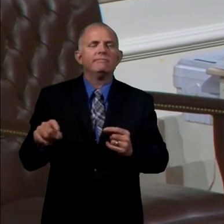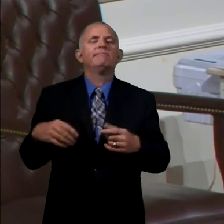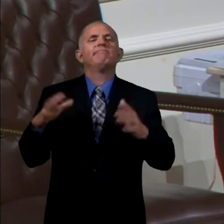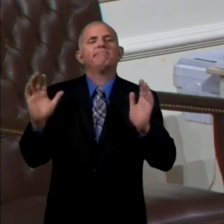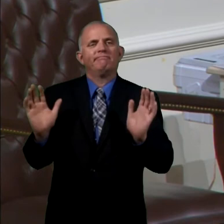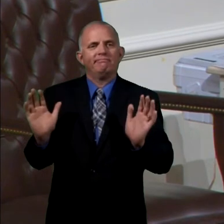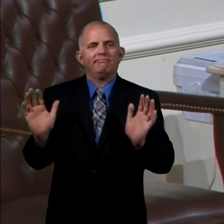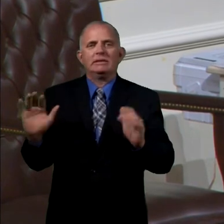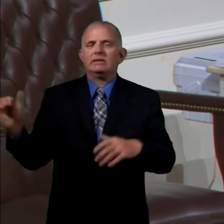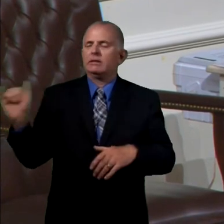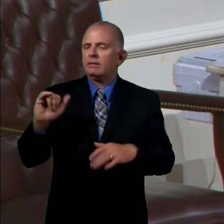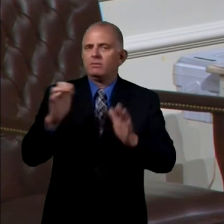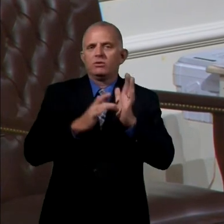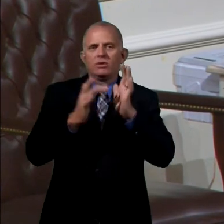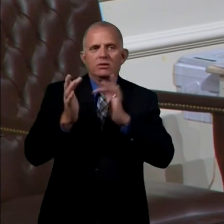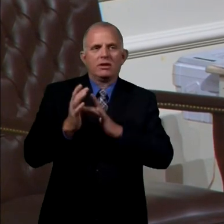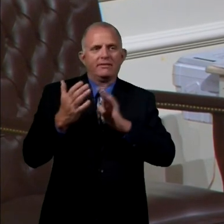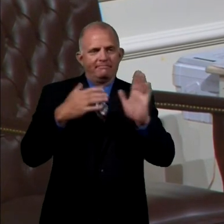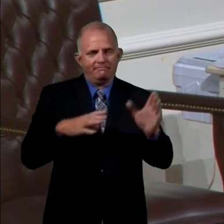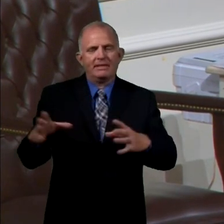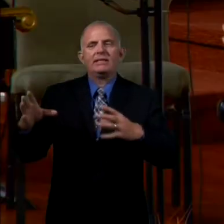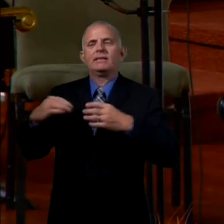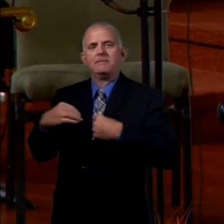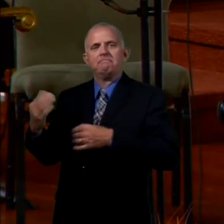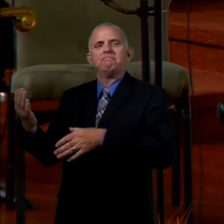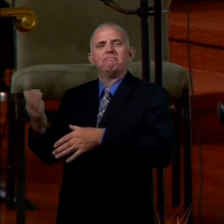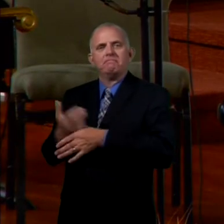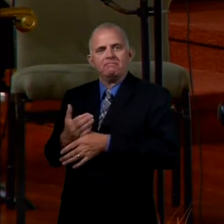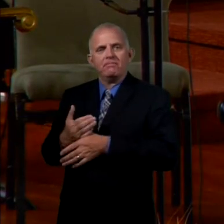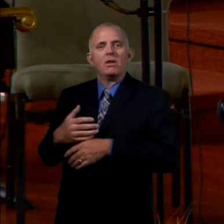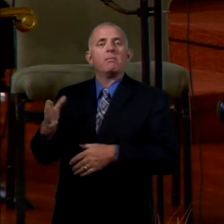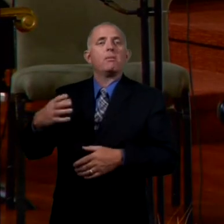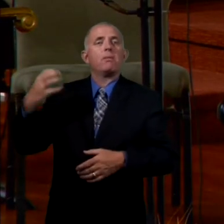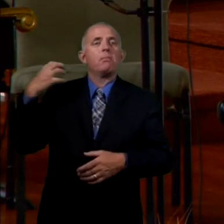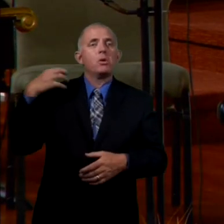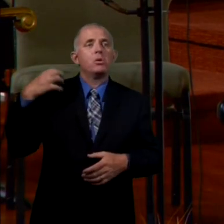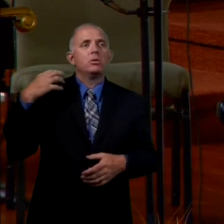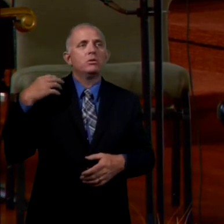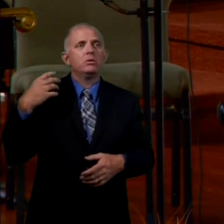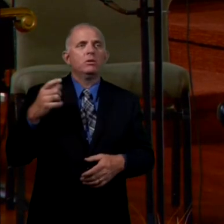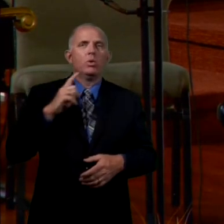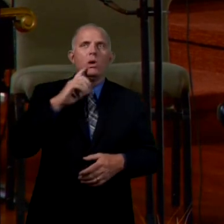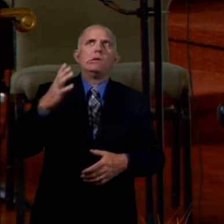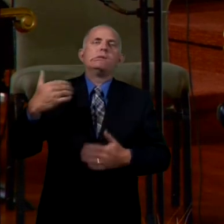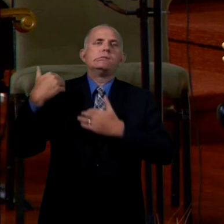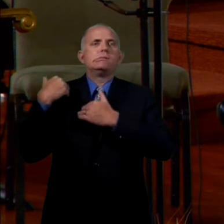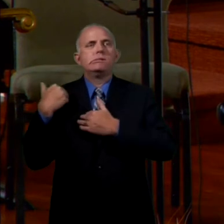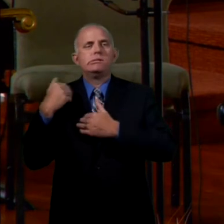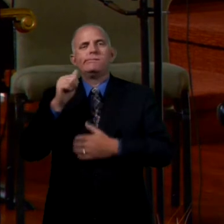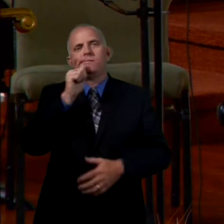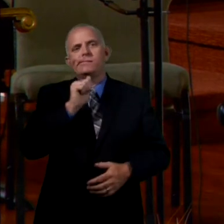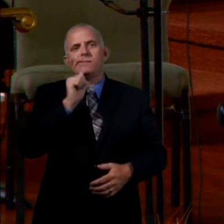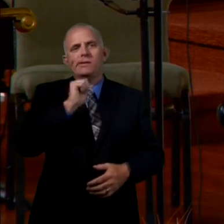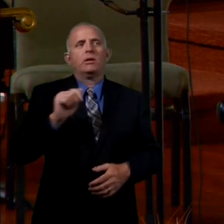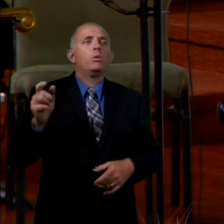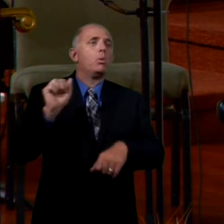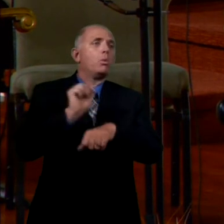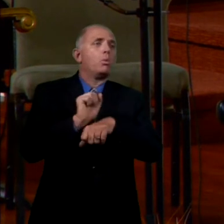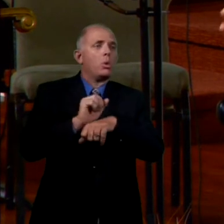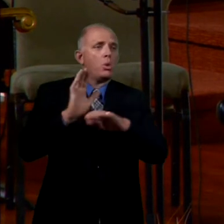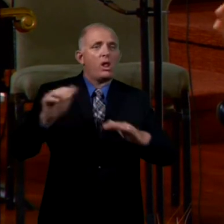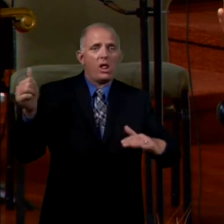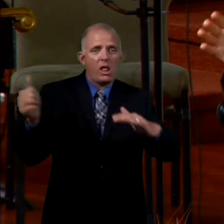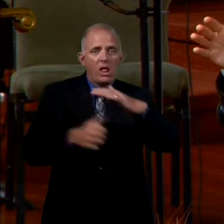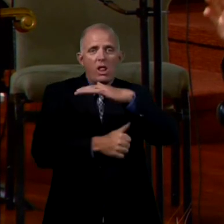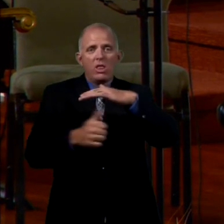way Jesus handled this one. You have a boss that really can be a little overbearing. You have an employee that works for you that just